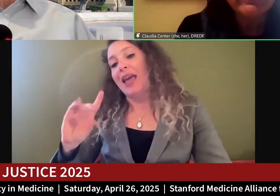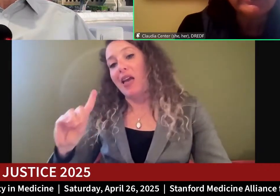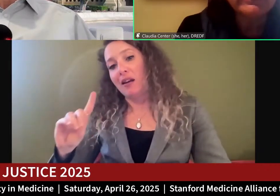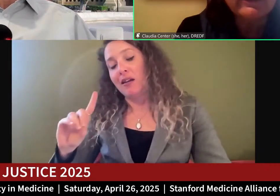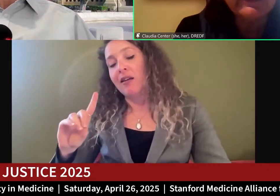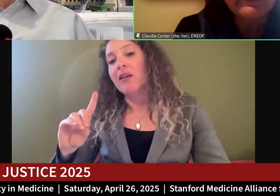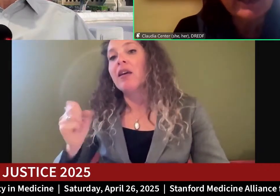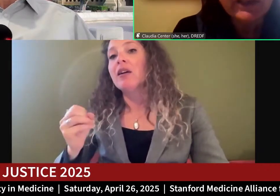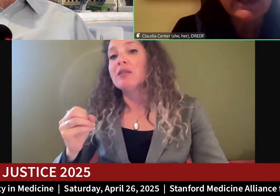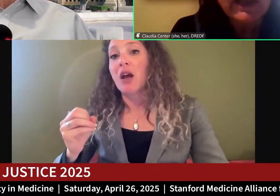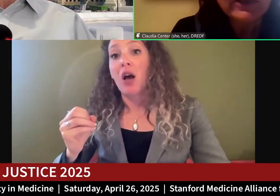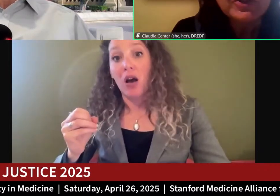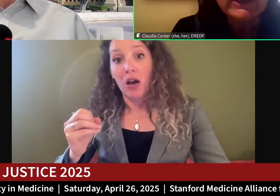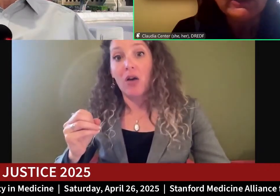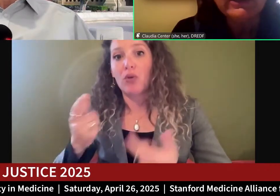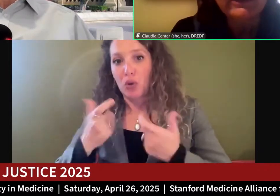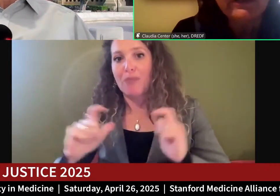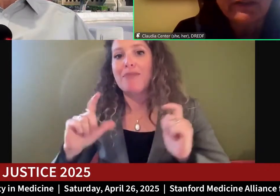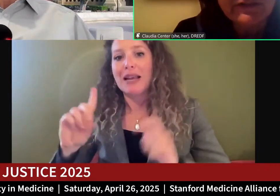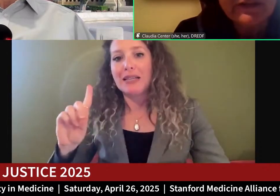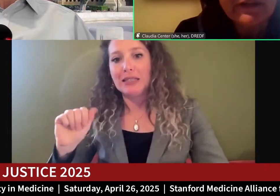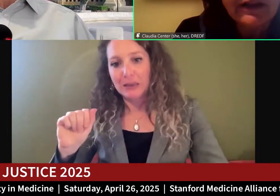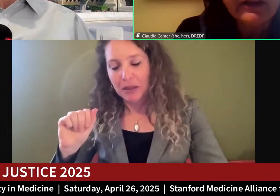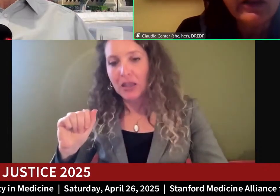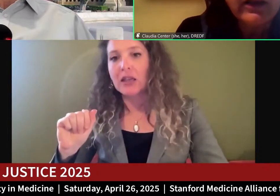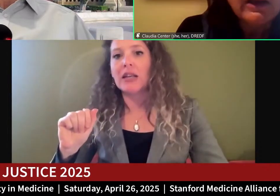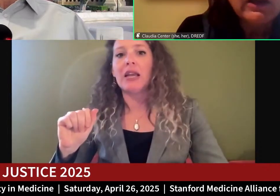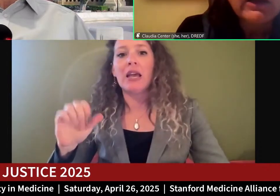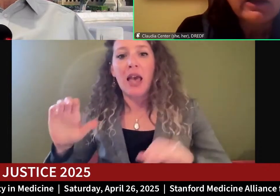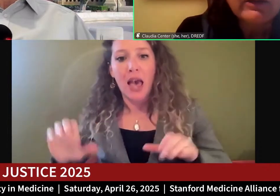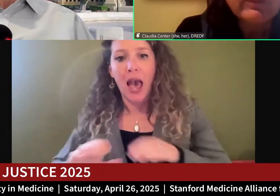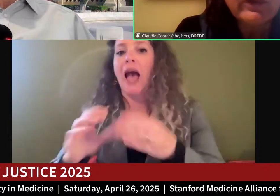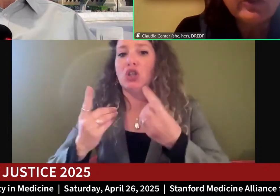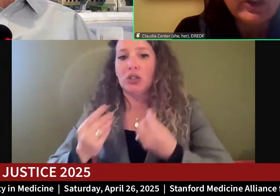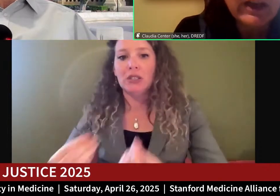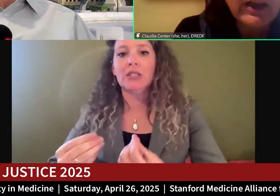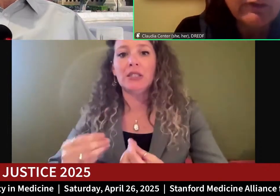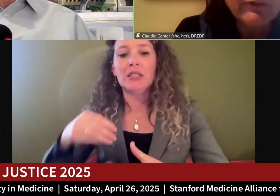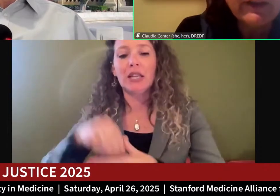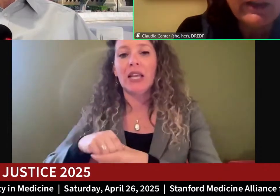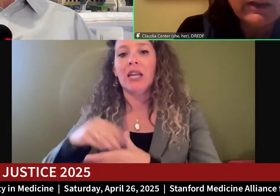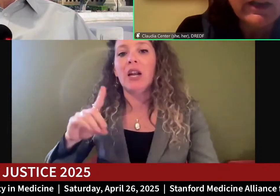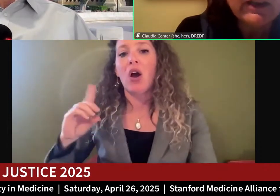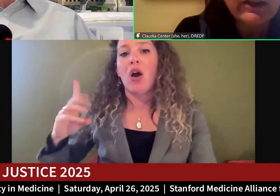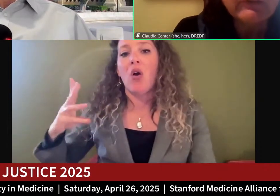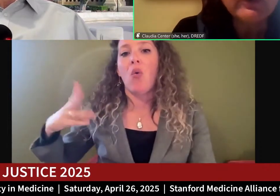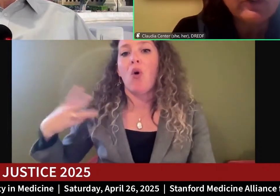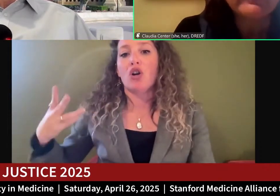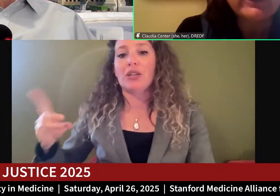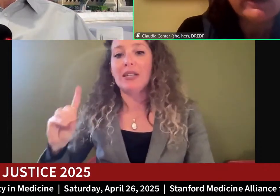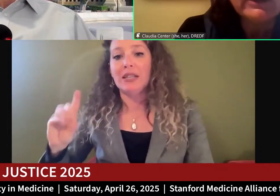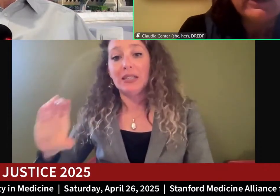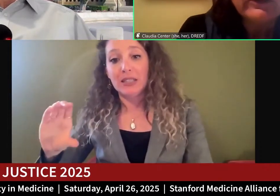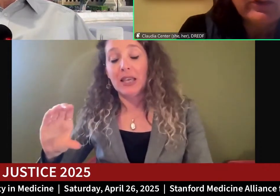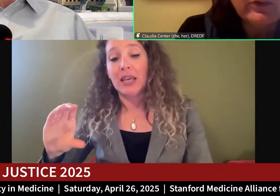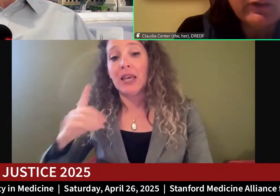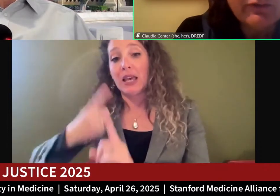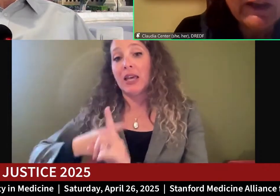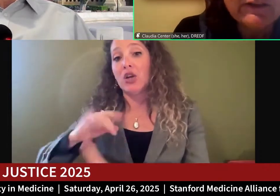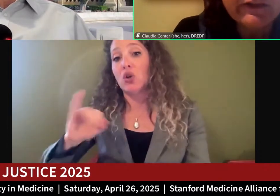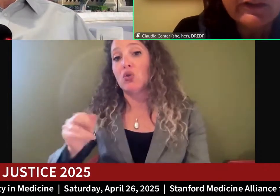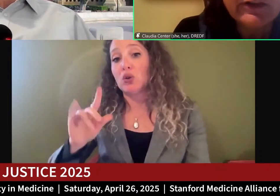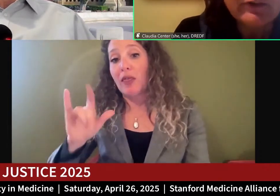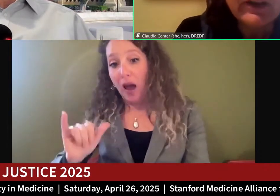will be a big disability action in DC in July for the 88th anniversary